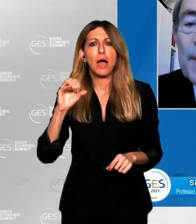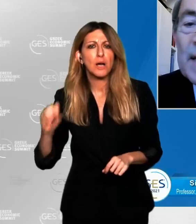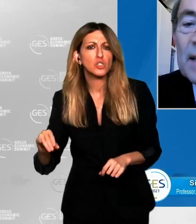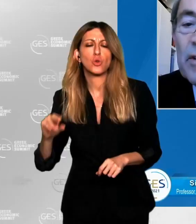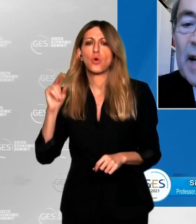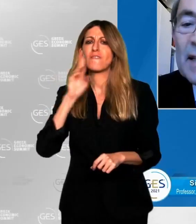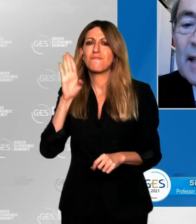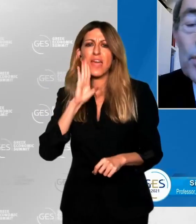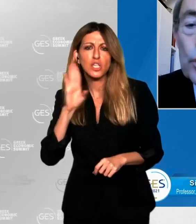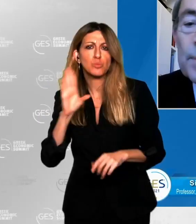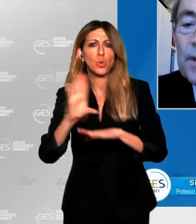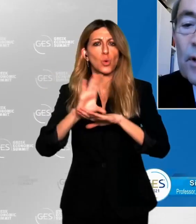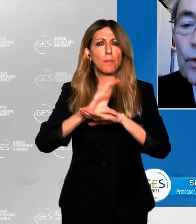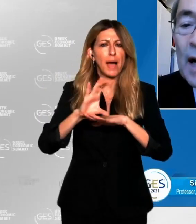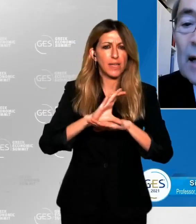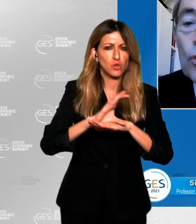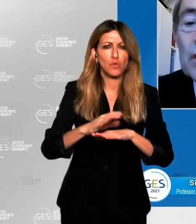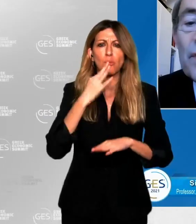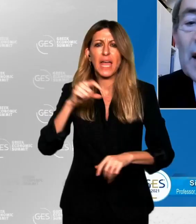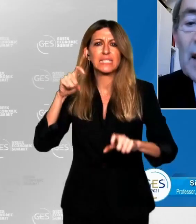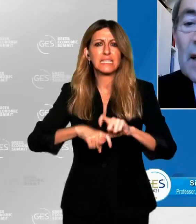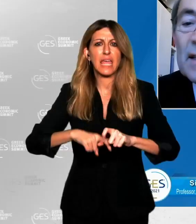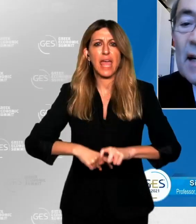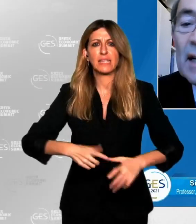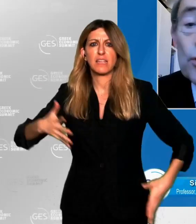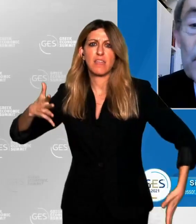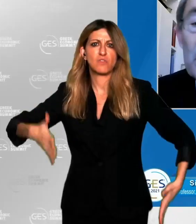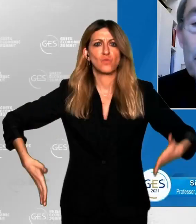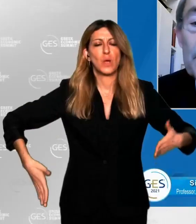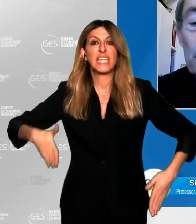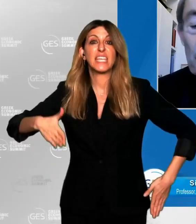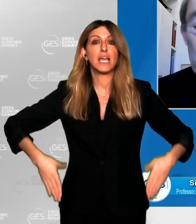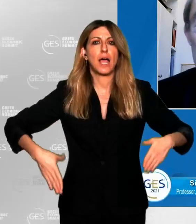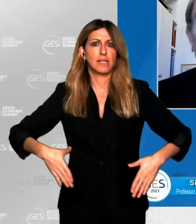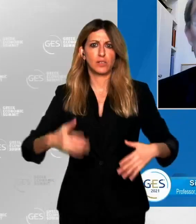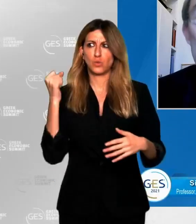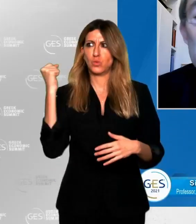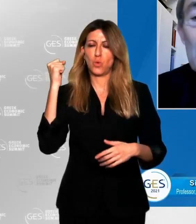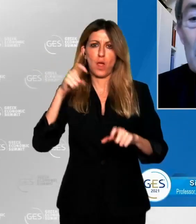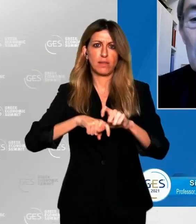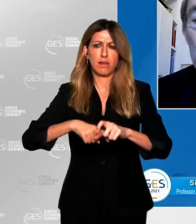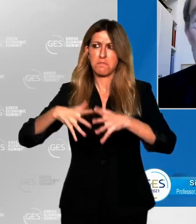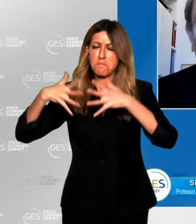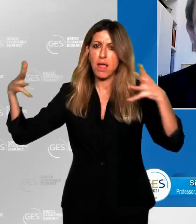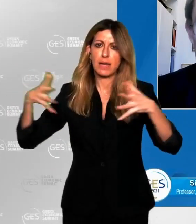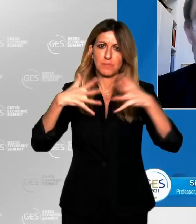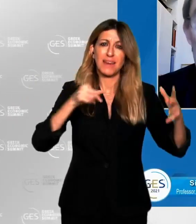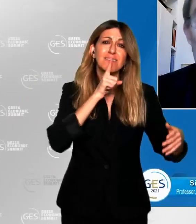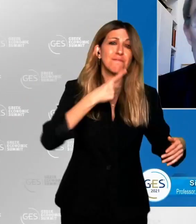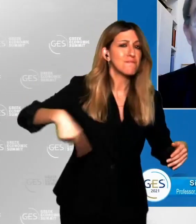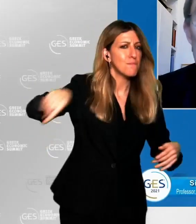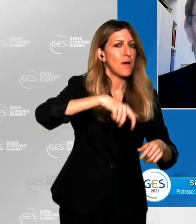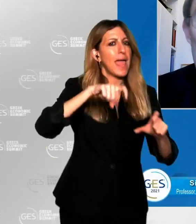Those companies create some jobs for highly qualified and innovative people. They're important